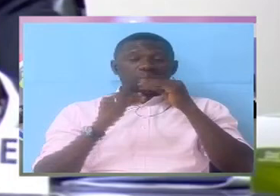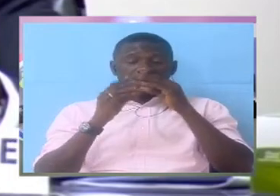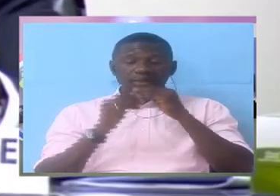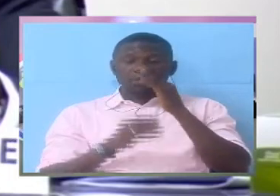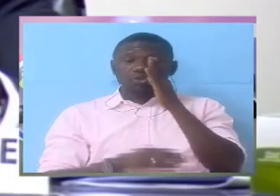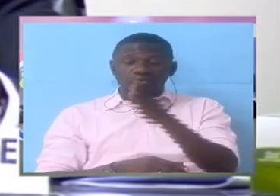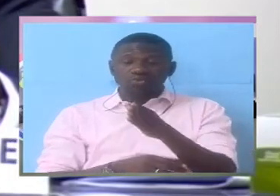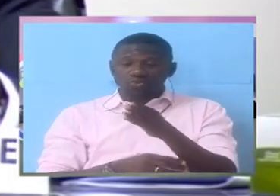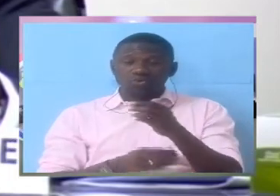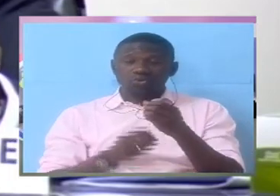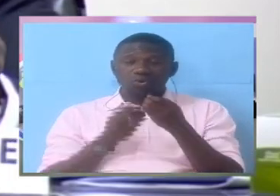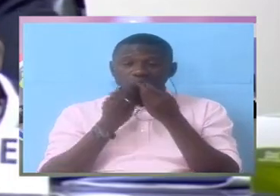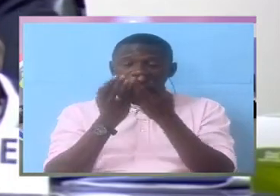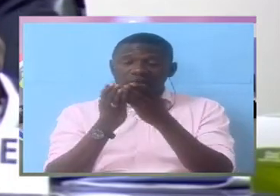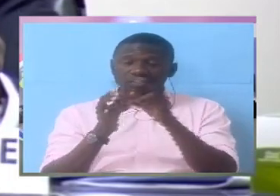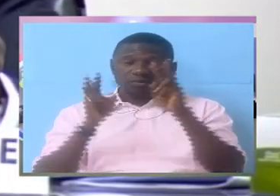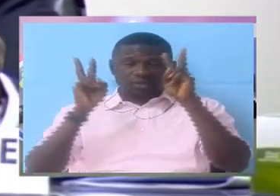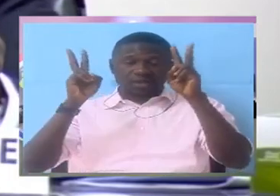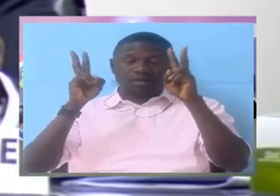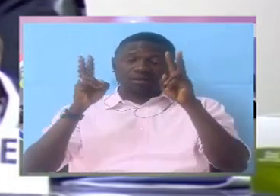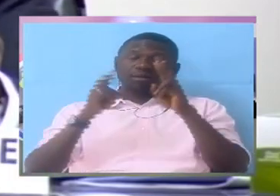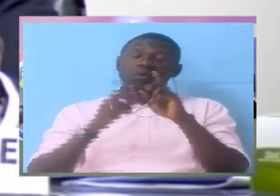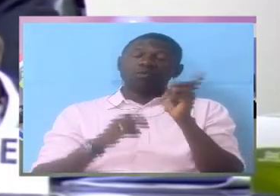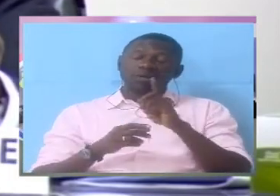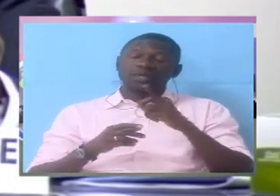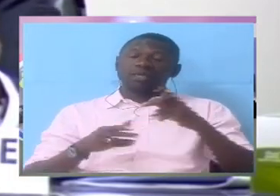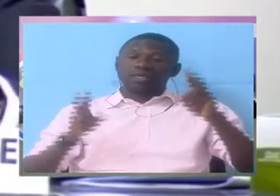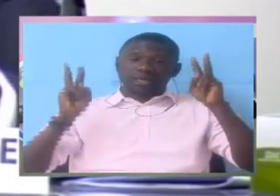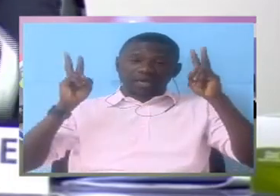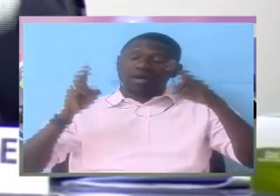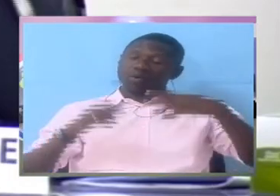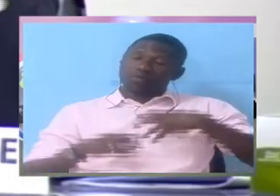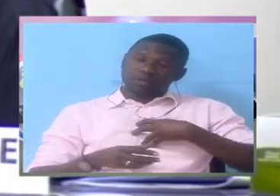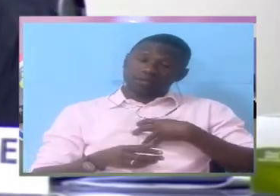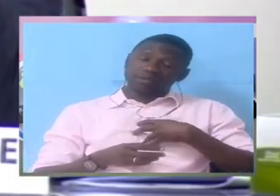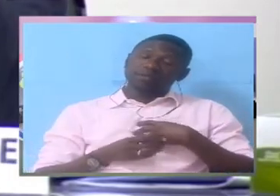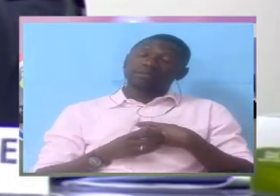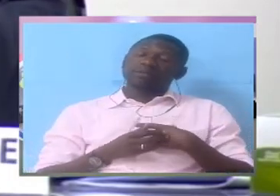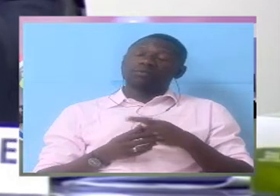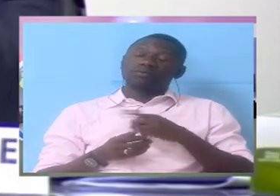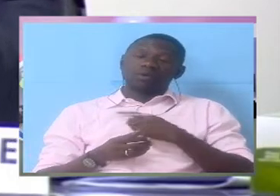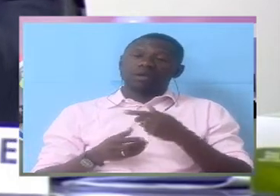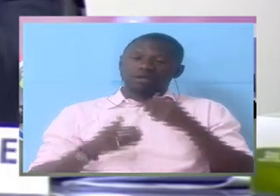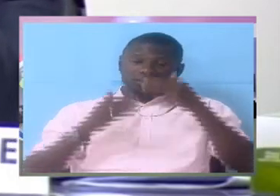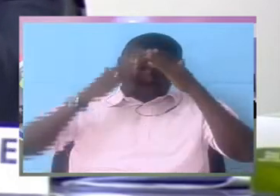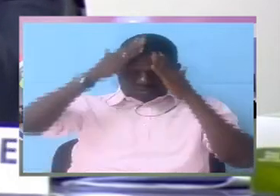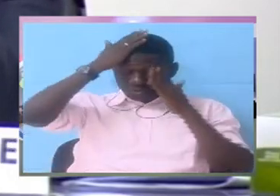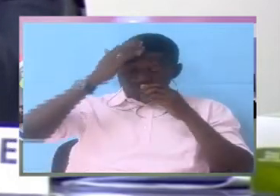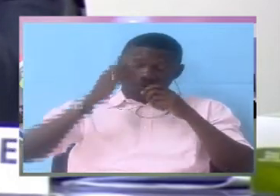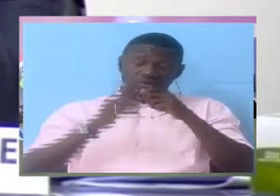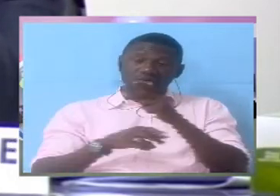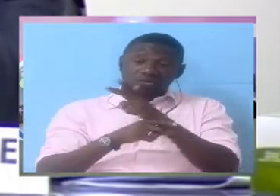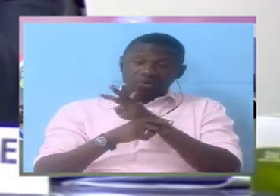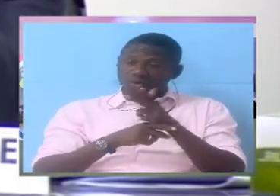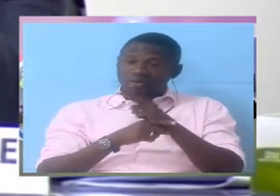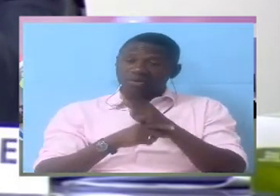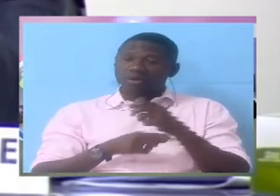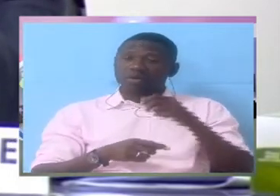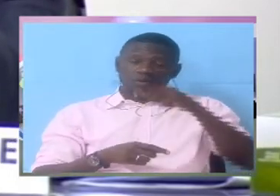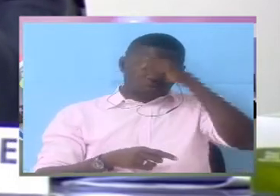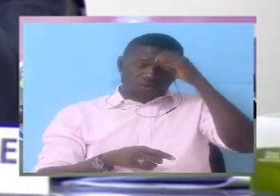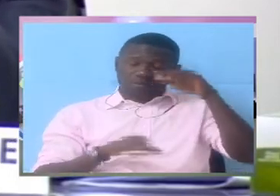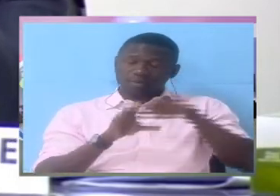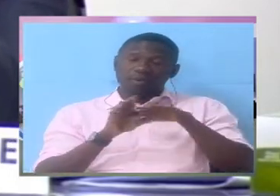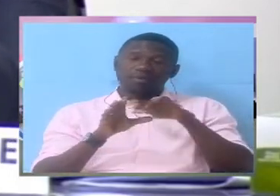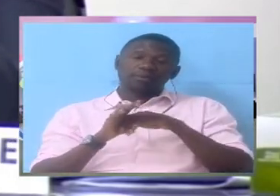o joramo le pour ye tonya keso fo meano golbe diam la diala Drammeh. We are state security officers. Mu bankola tanko bunda do